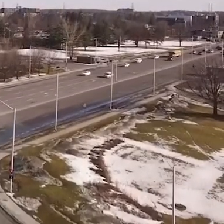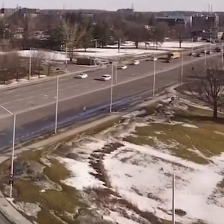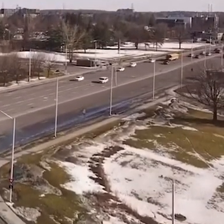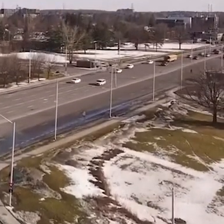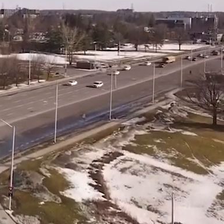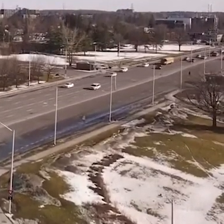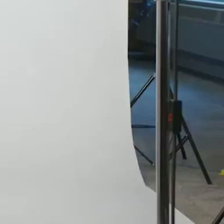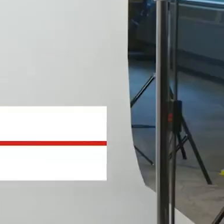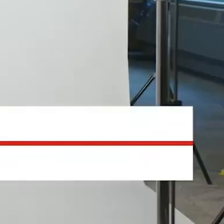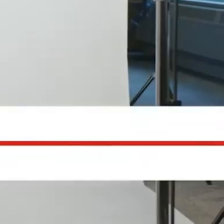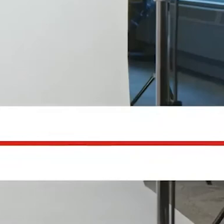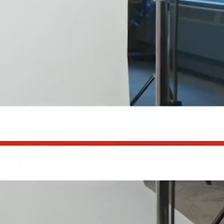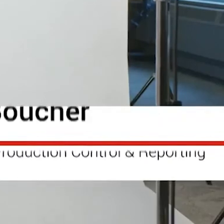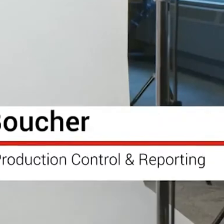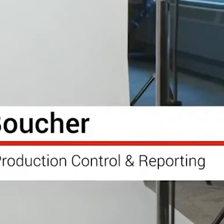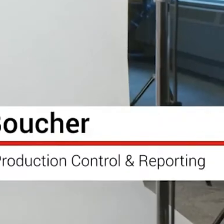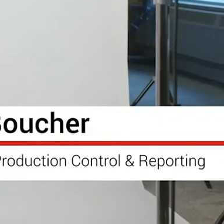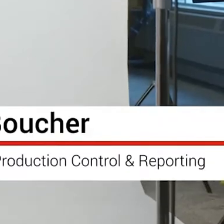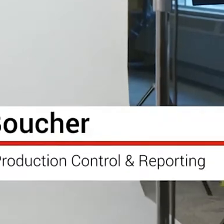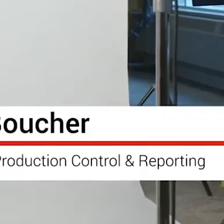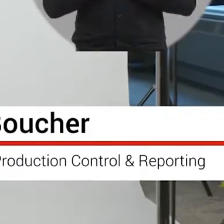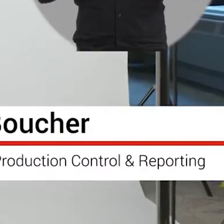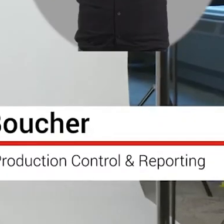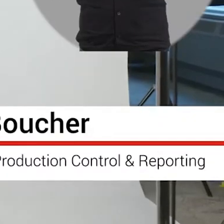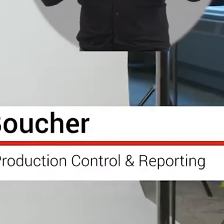Okay, you gotta listen to me. You gotta listen, all right?